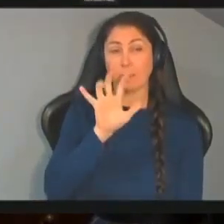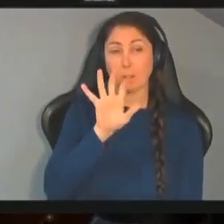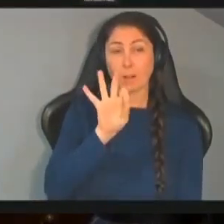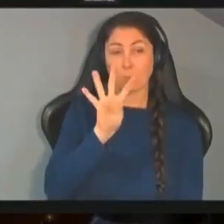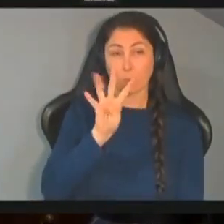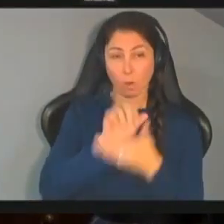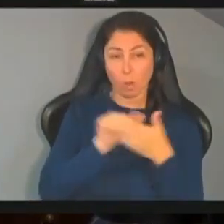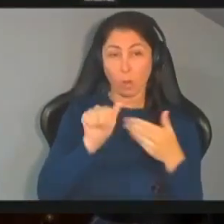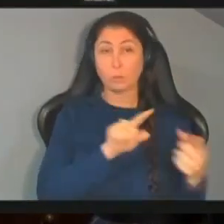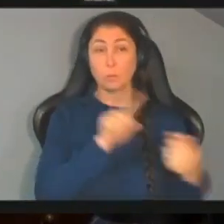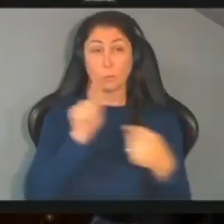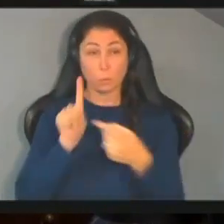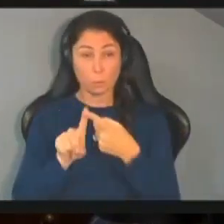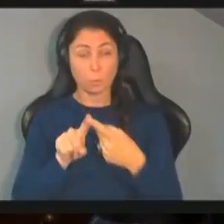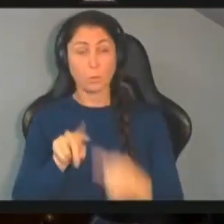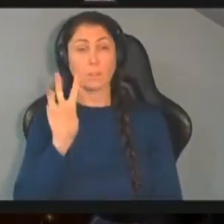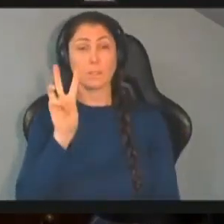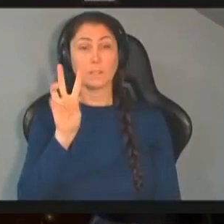$656,705,794 to